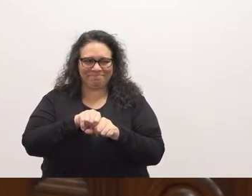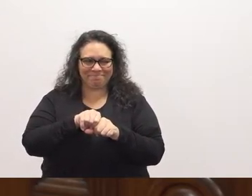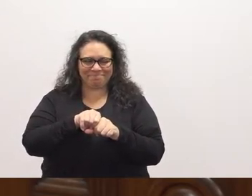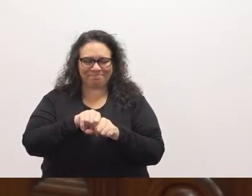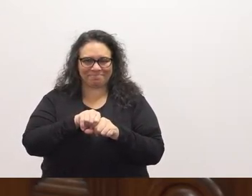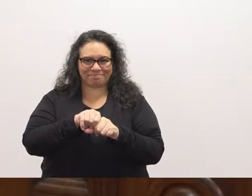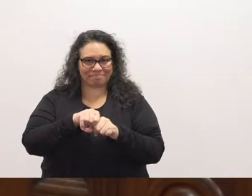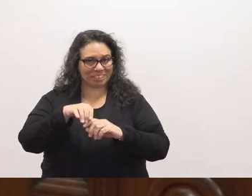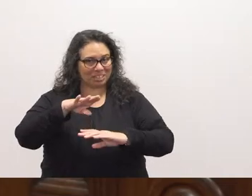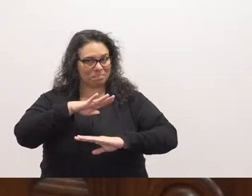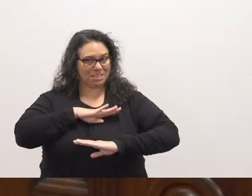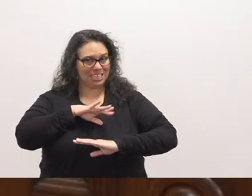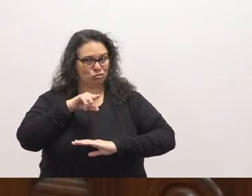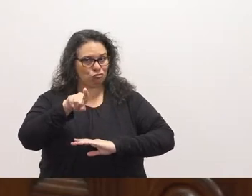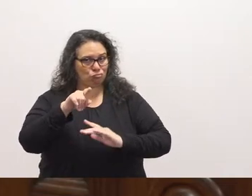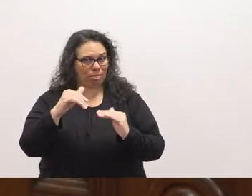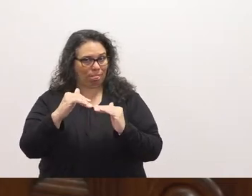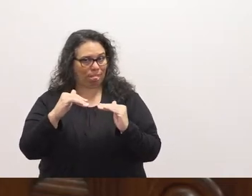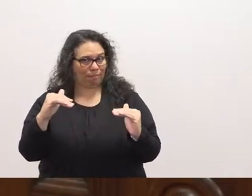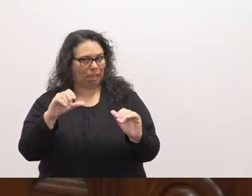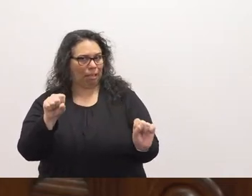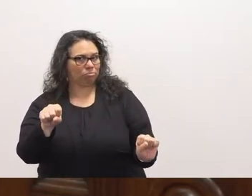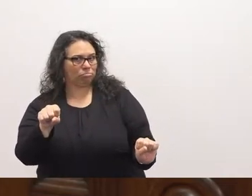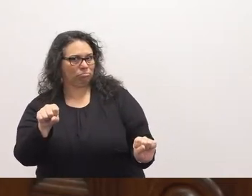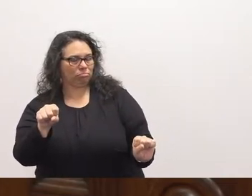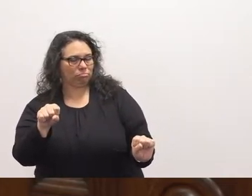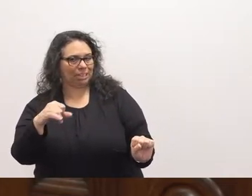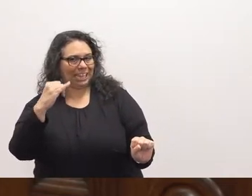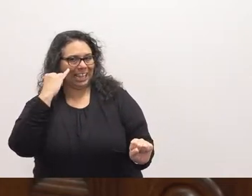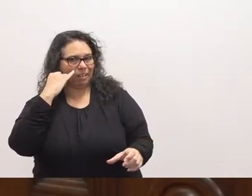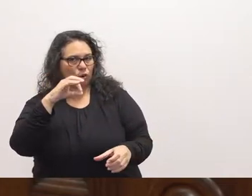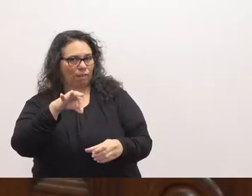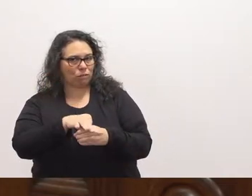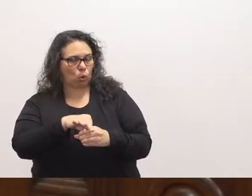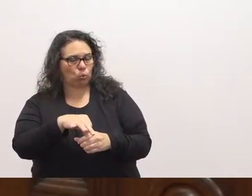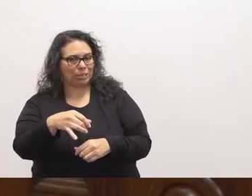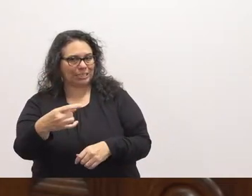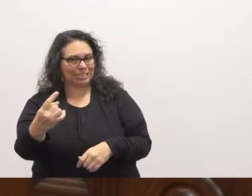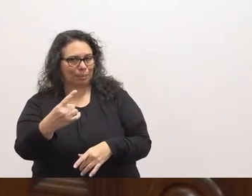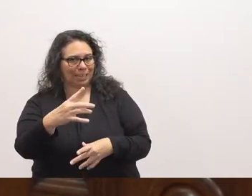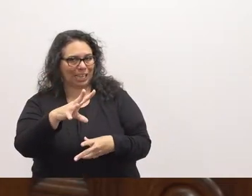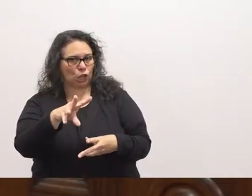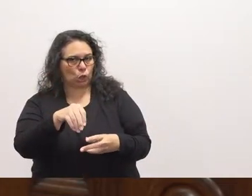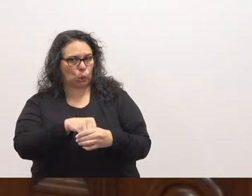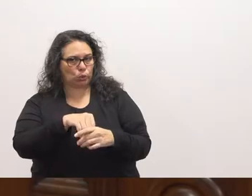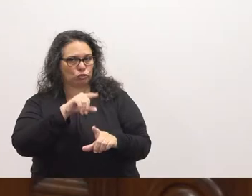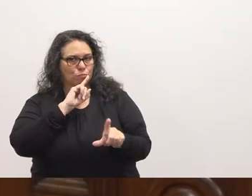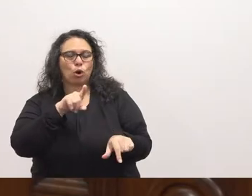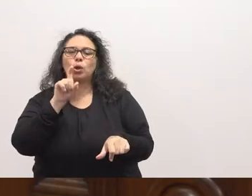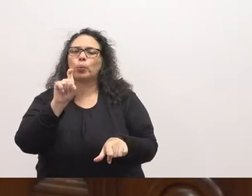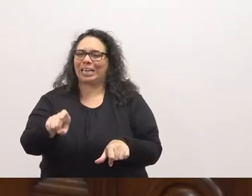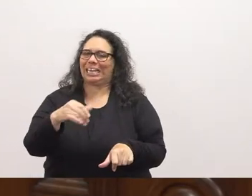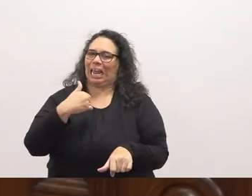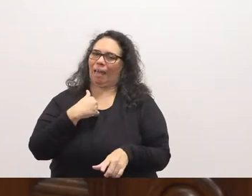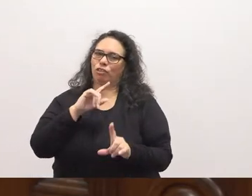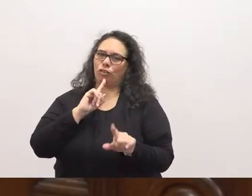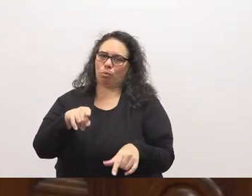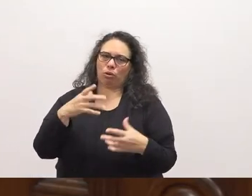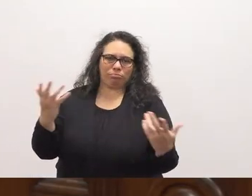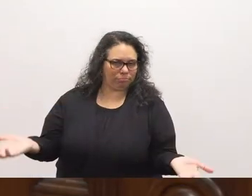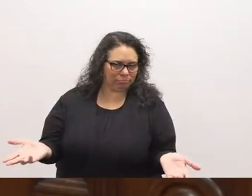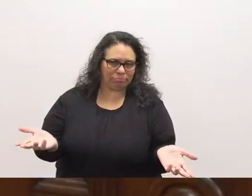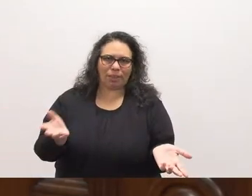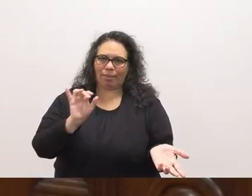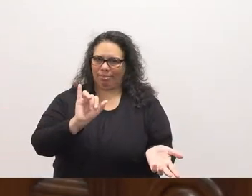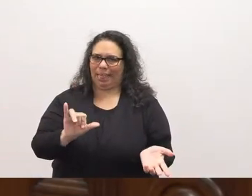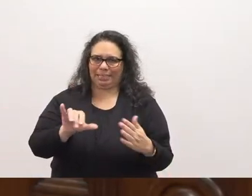I can meet you at the level of, if we're going to vote on something that includes a report, we need to have the report. I mean, that's